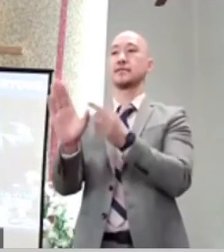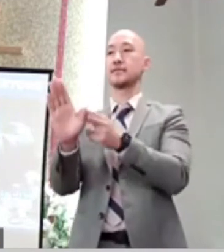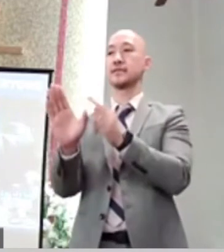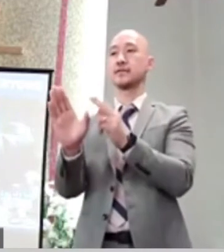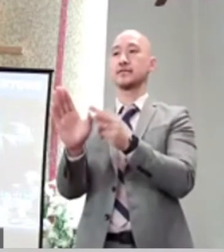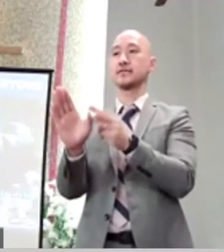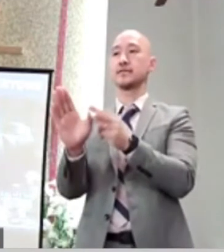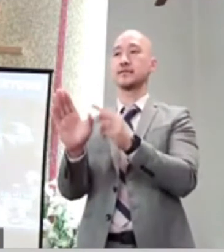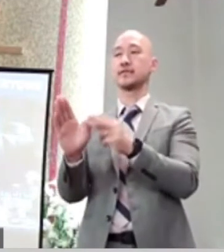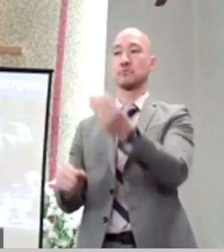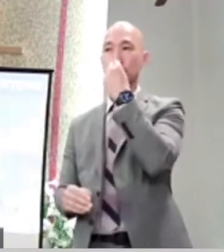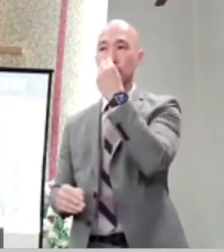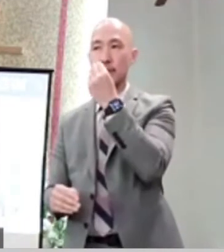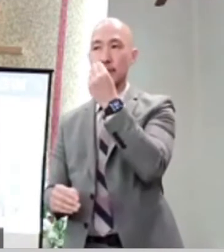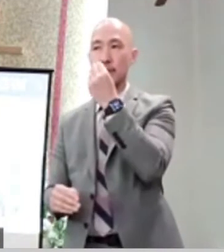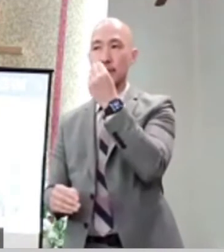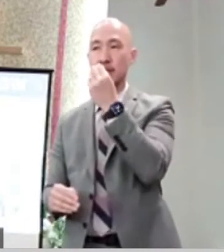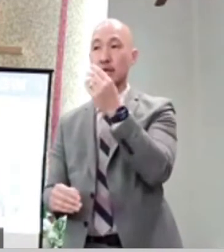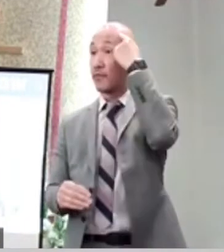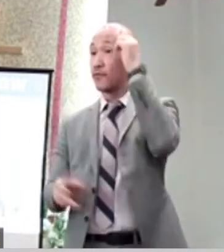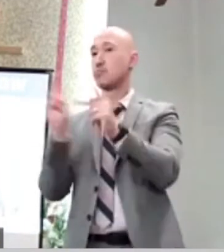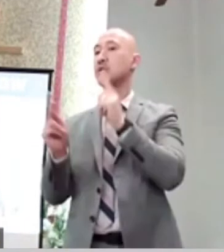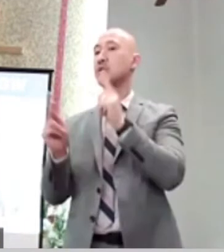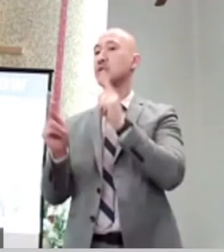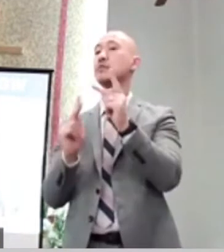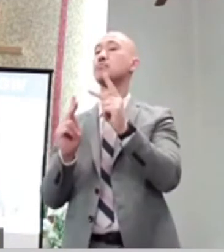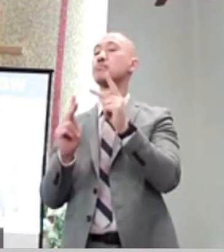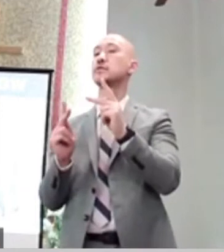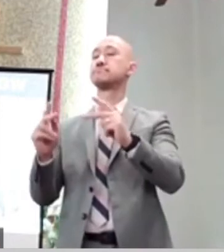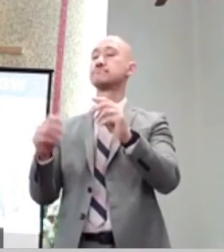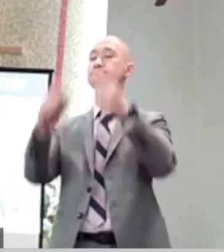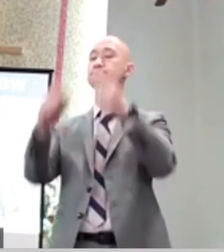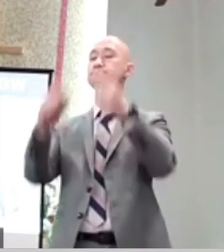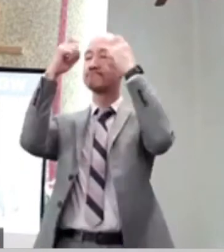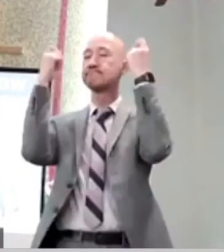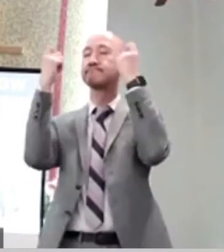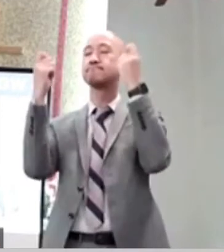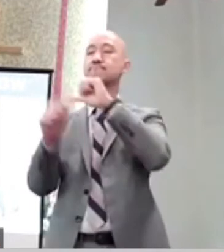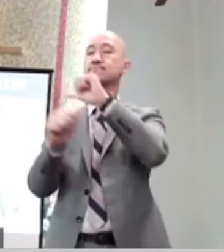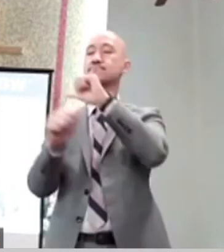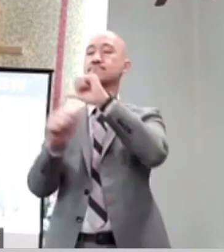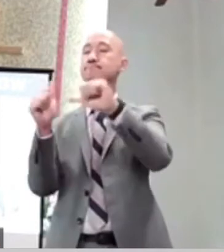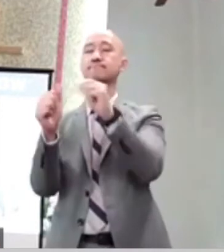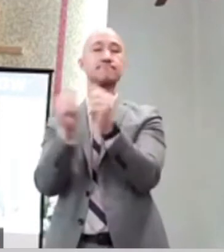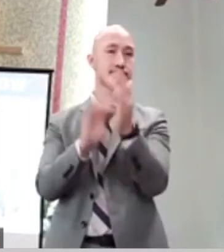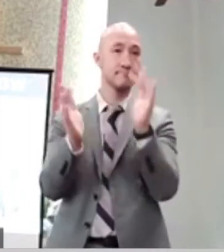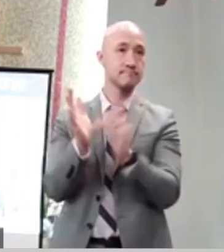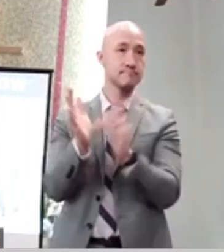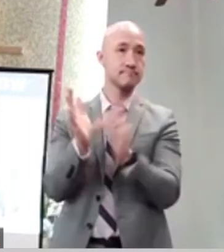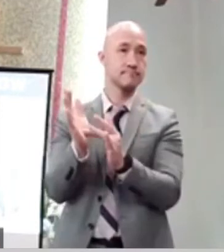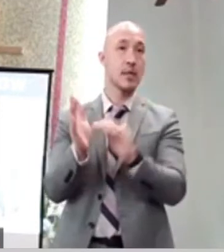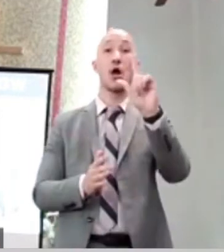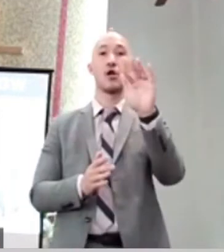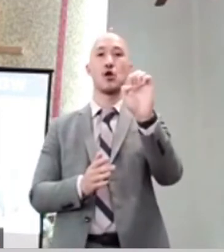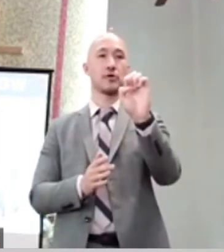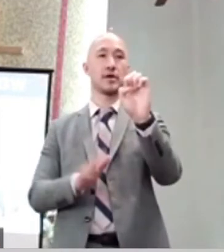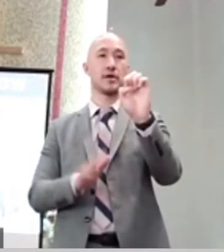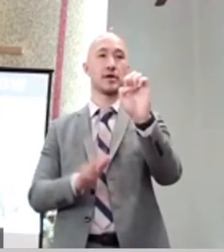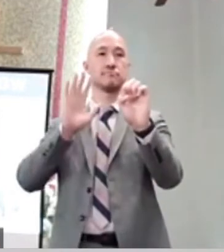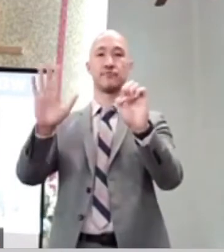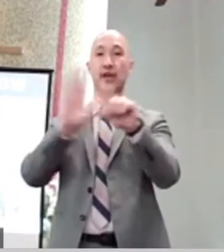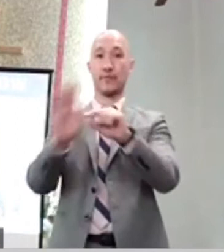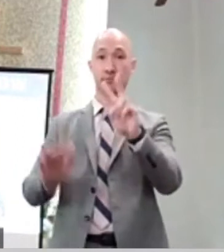a recently made disciple of his. We're going to read about that in Luke, starting in verse 27 of chapter